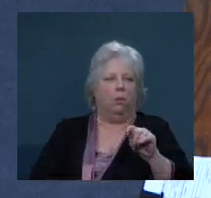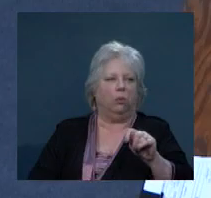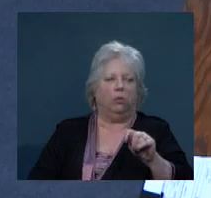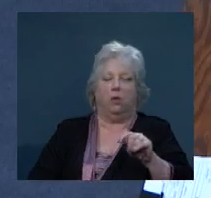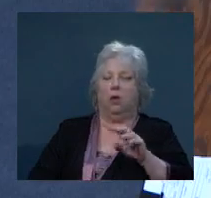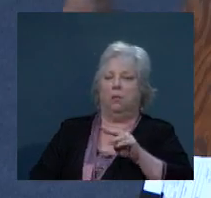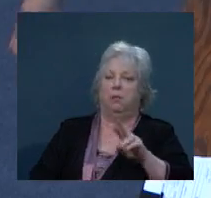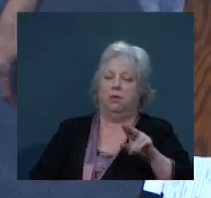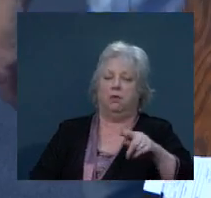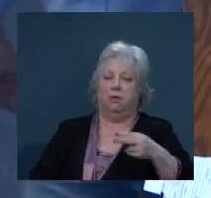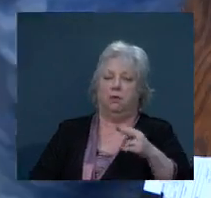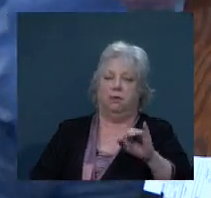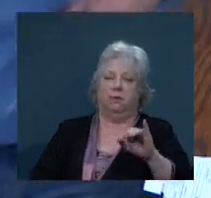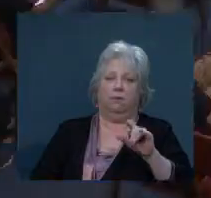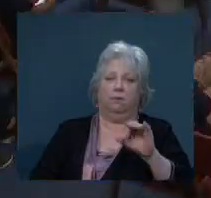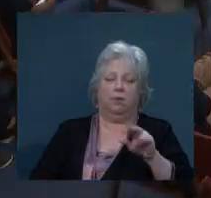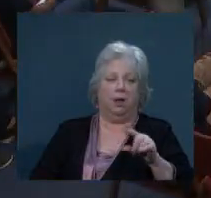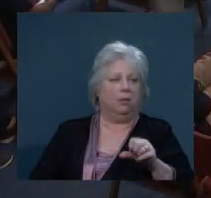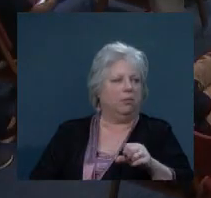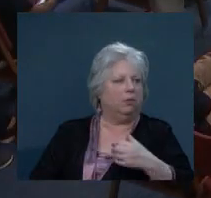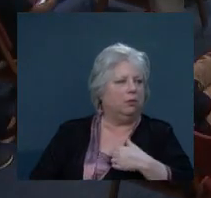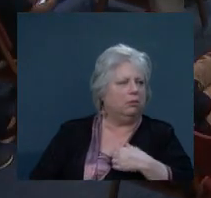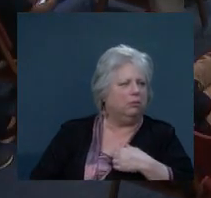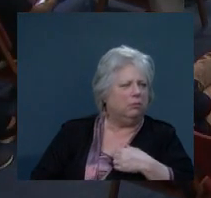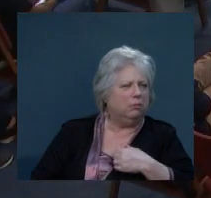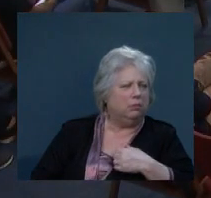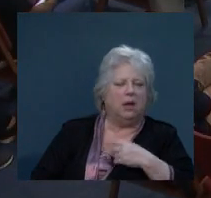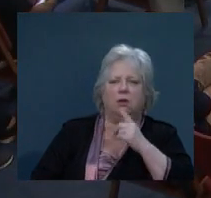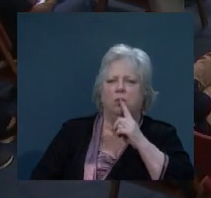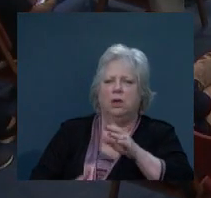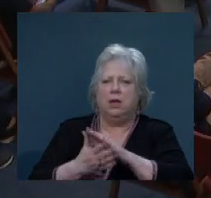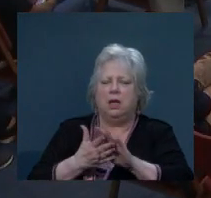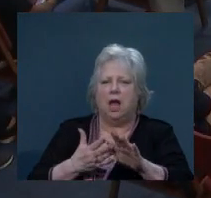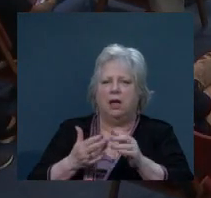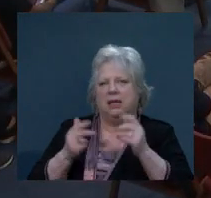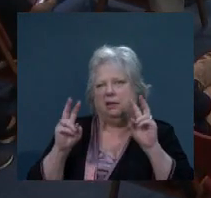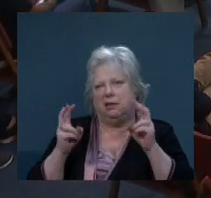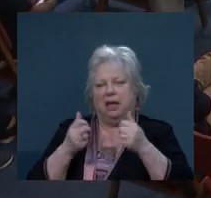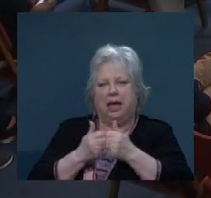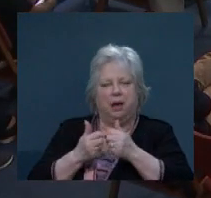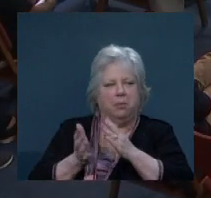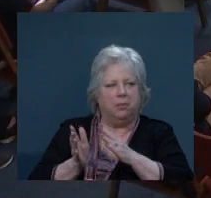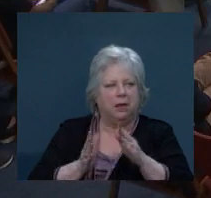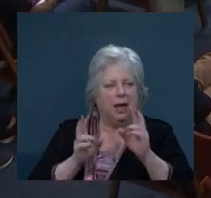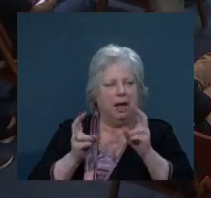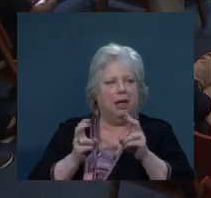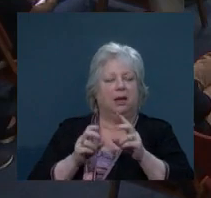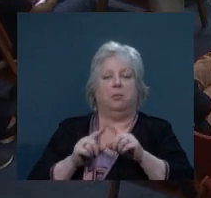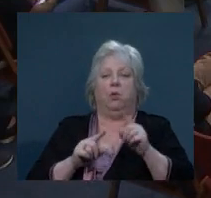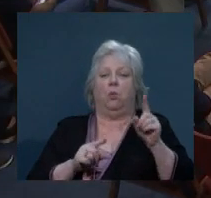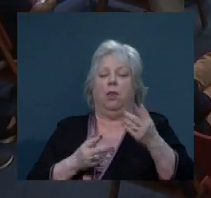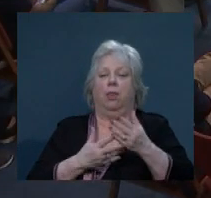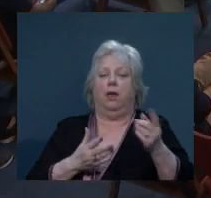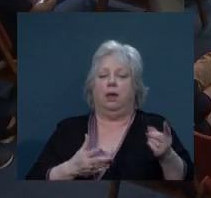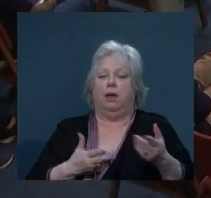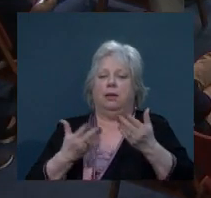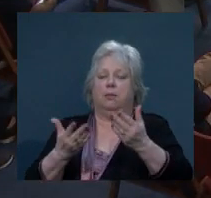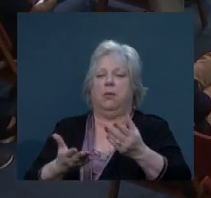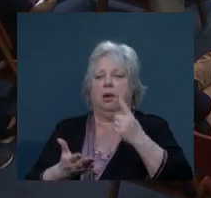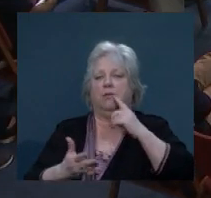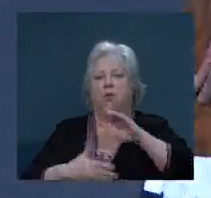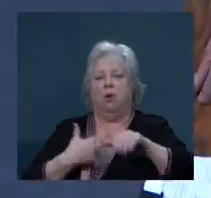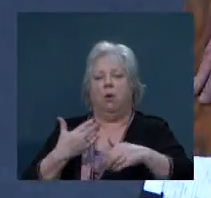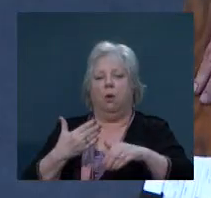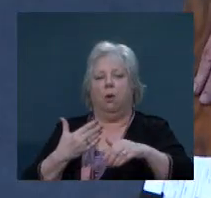Mr. Phillips has a real nice game plan. This is one of the things that he submitted for the